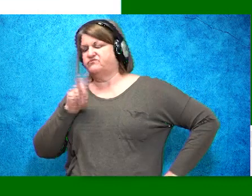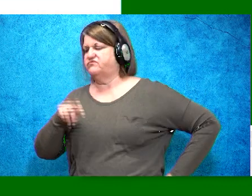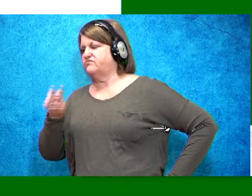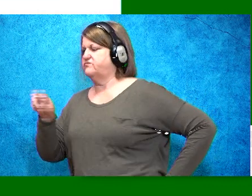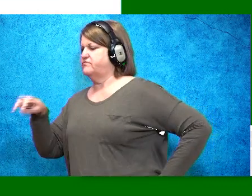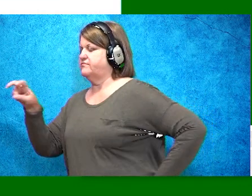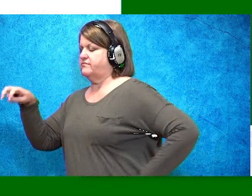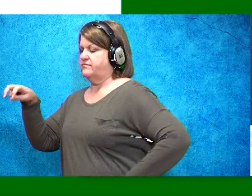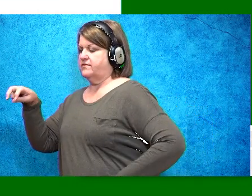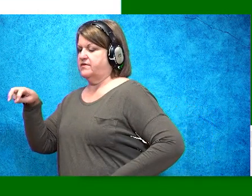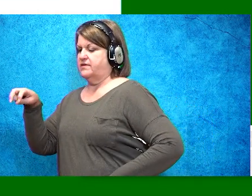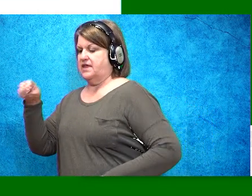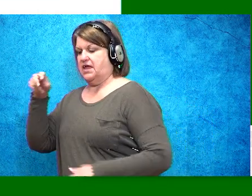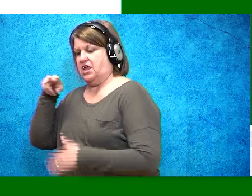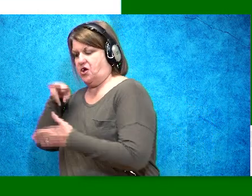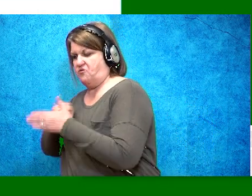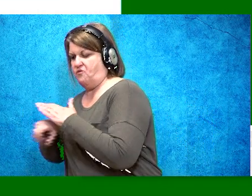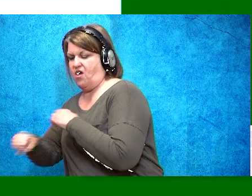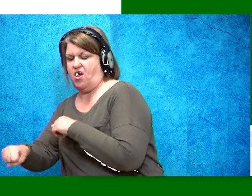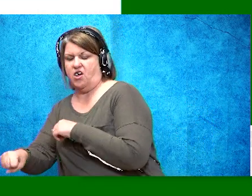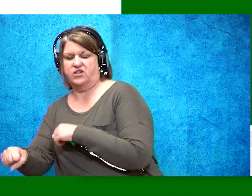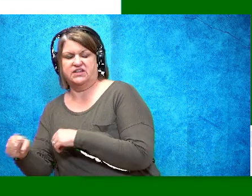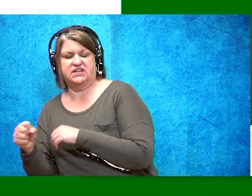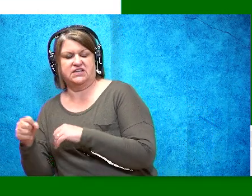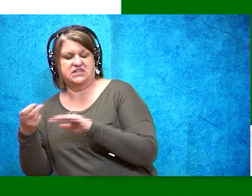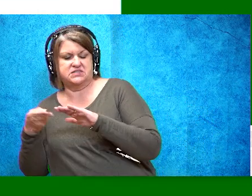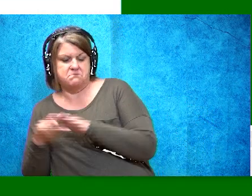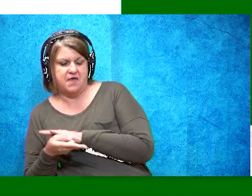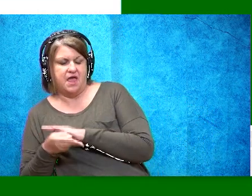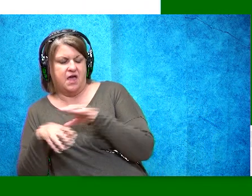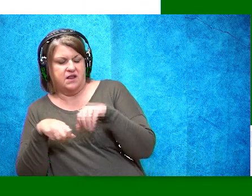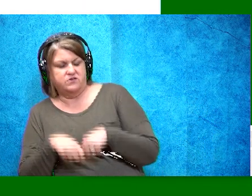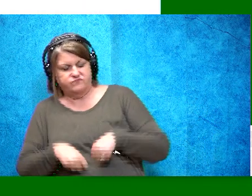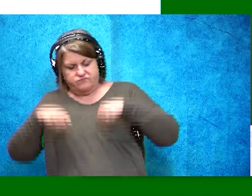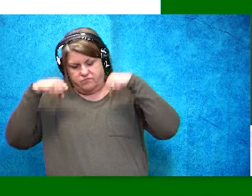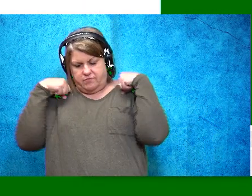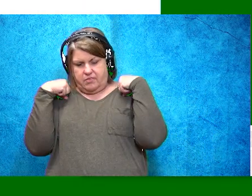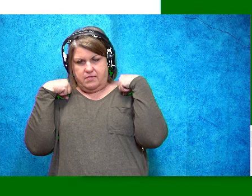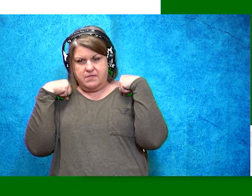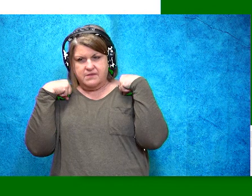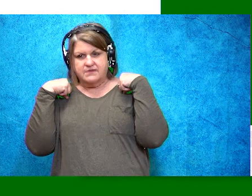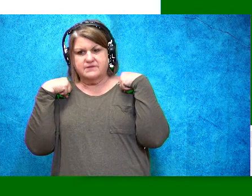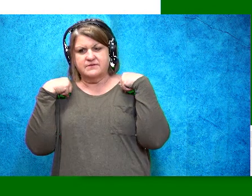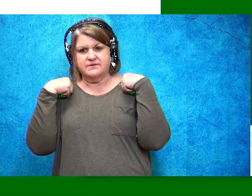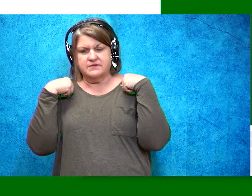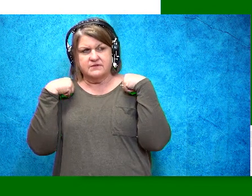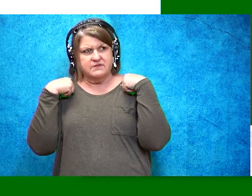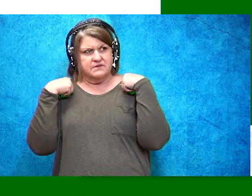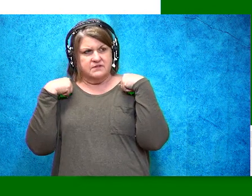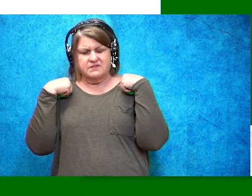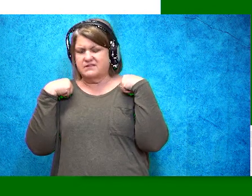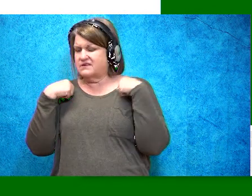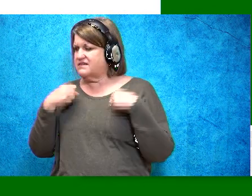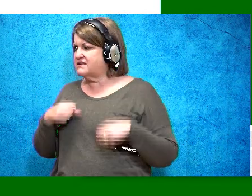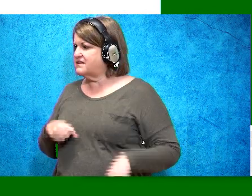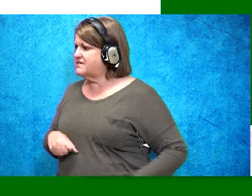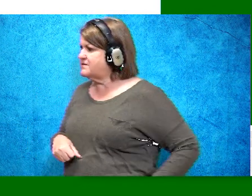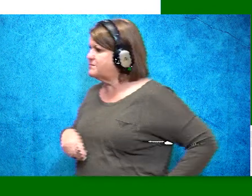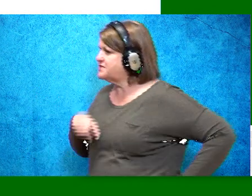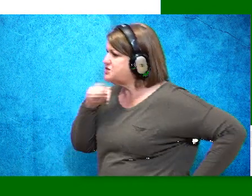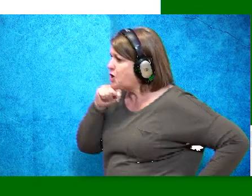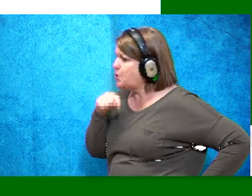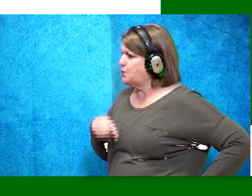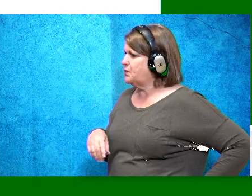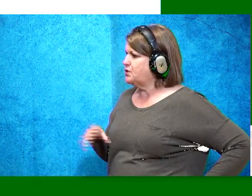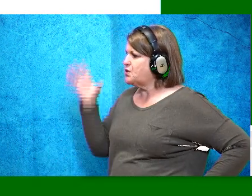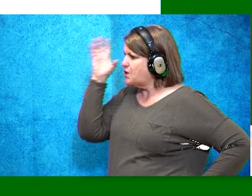He got into the bed and pulled the covers over his head again. But Toad, cried Frog, you will miss all